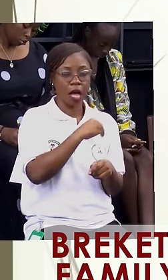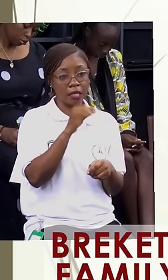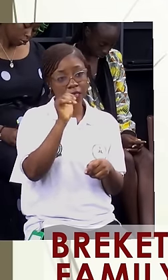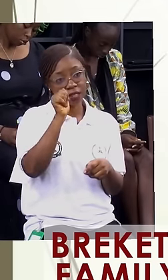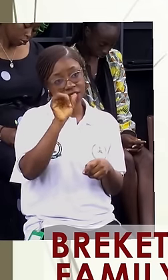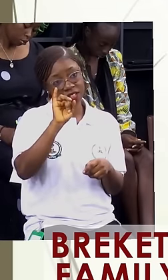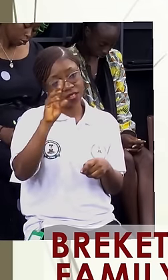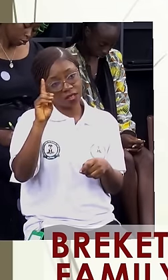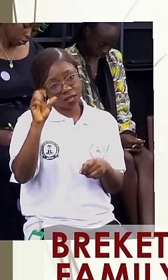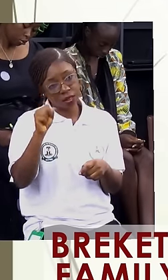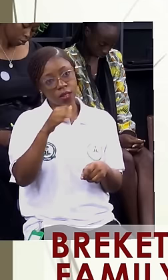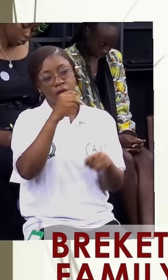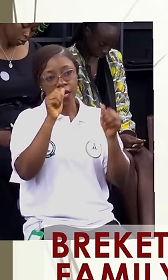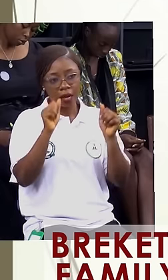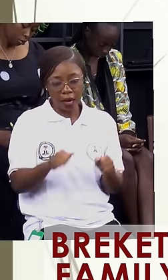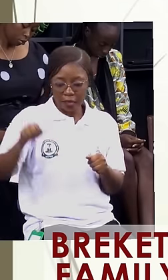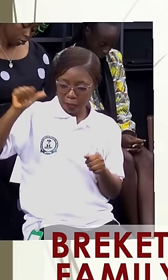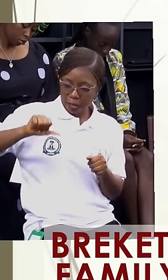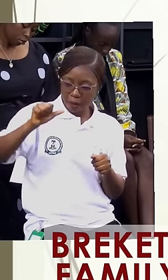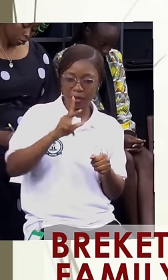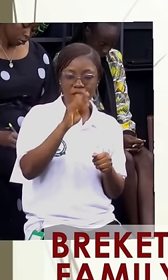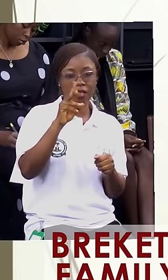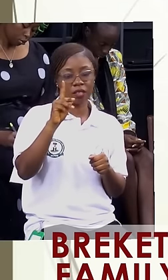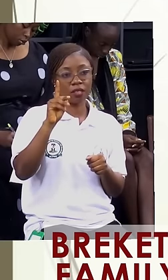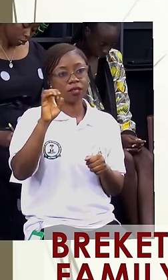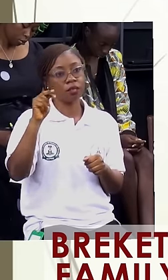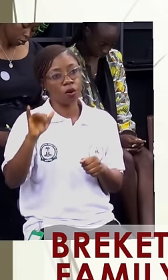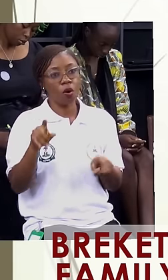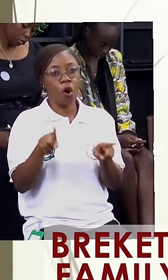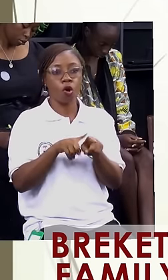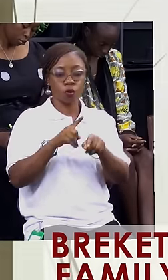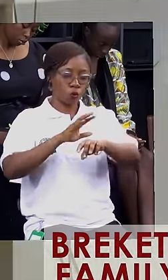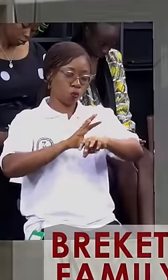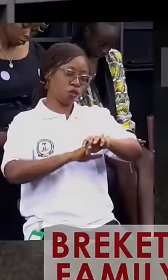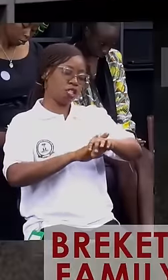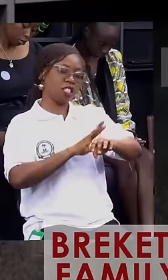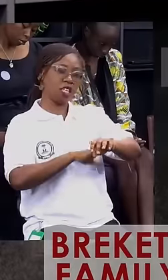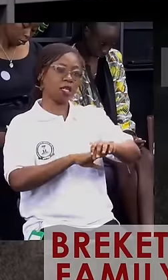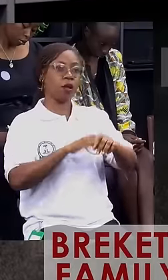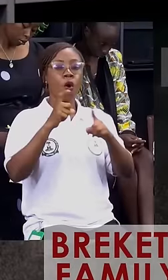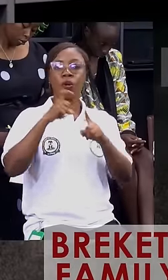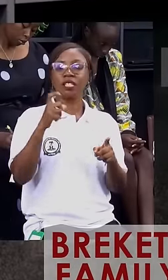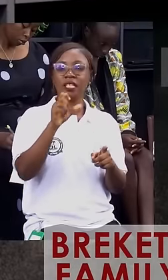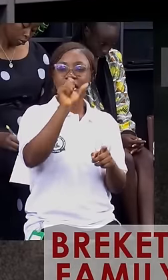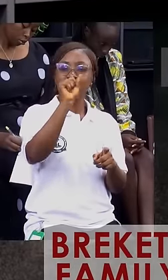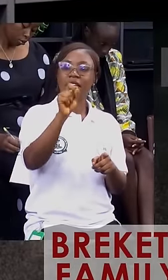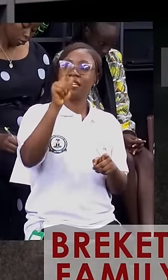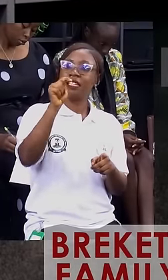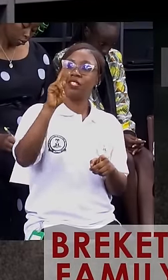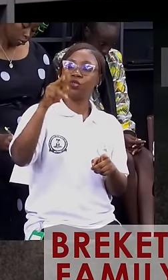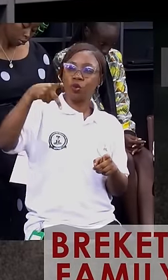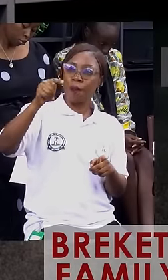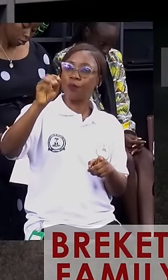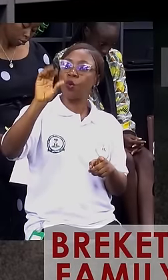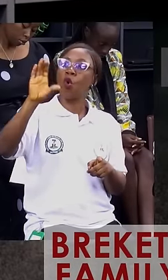And also some other infections, like skin infections with streptococcus, there's a particular type of bacteria.